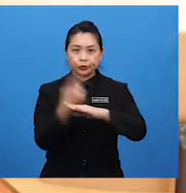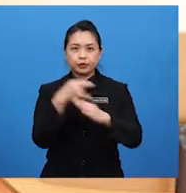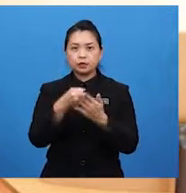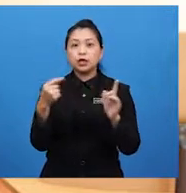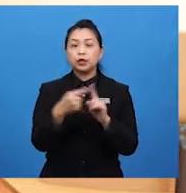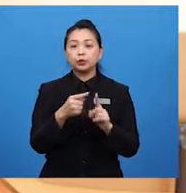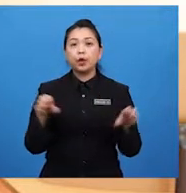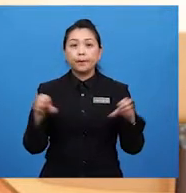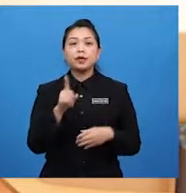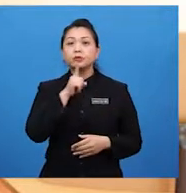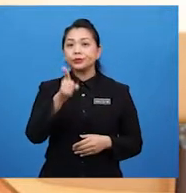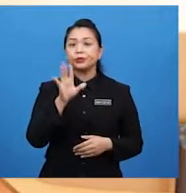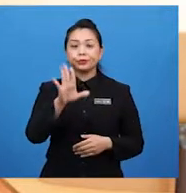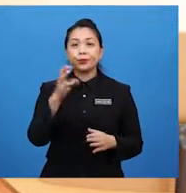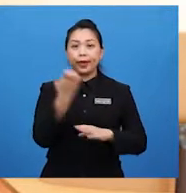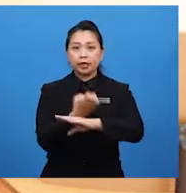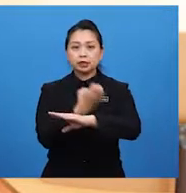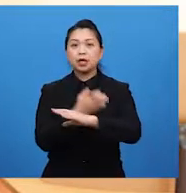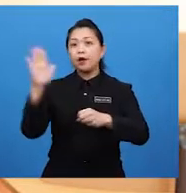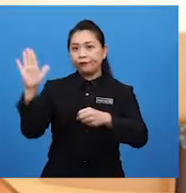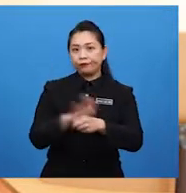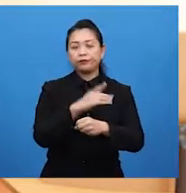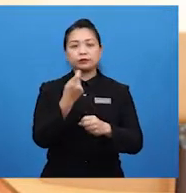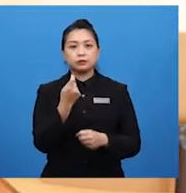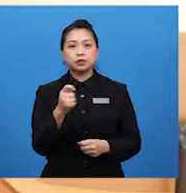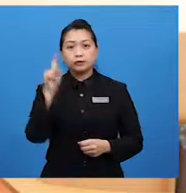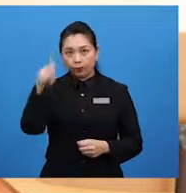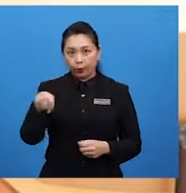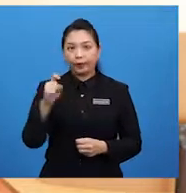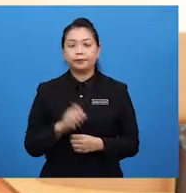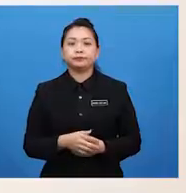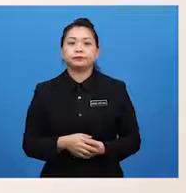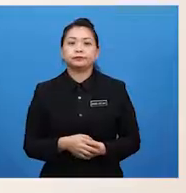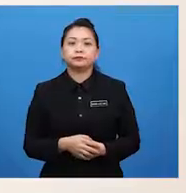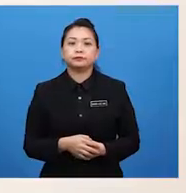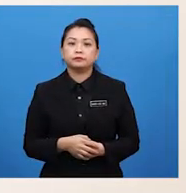make sure that your essay fulfills the requirements.